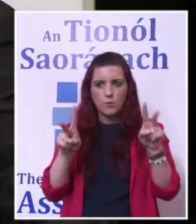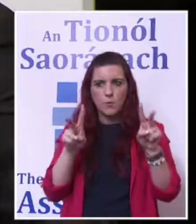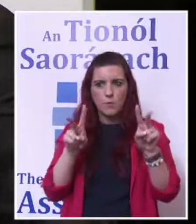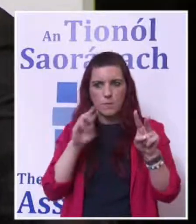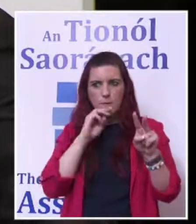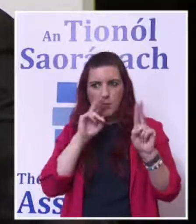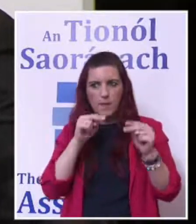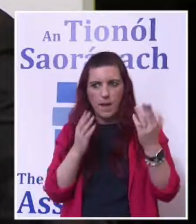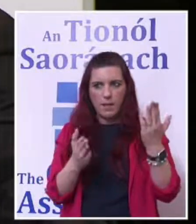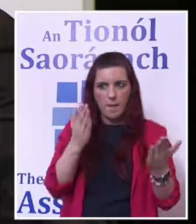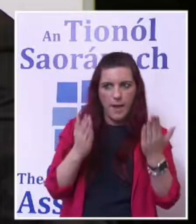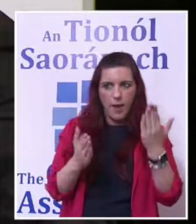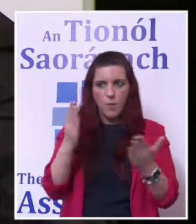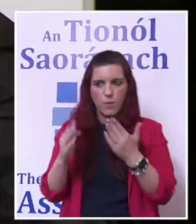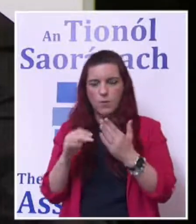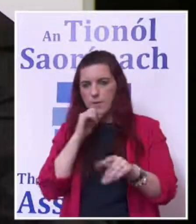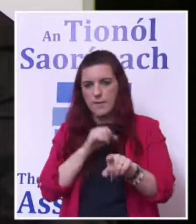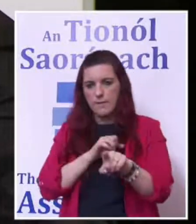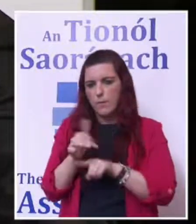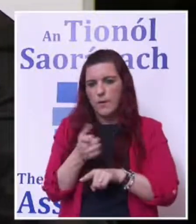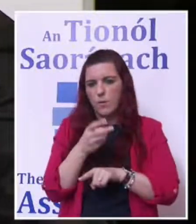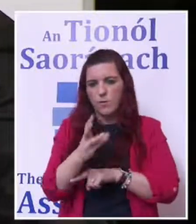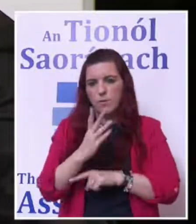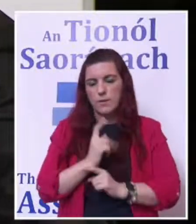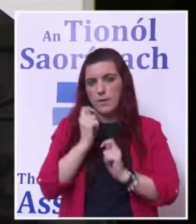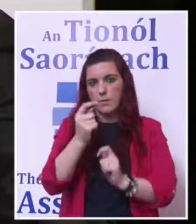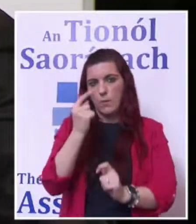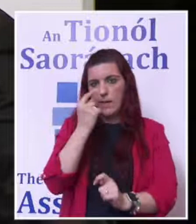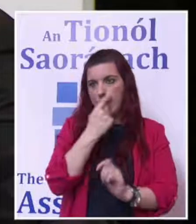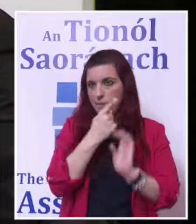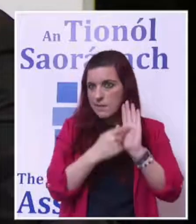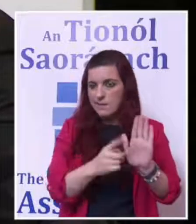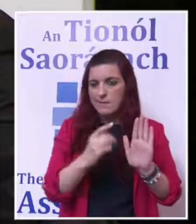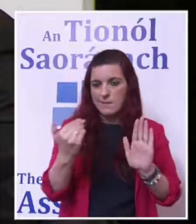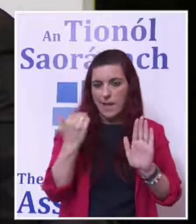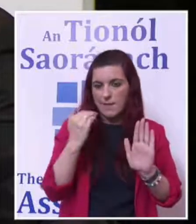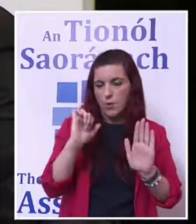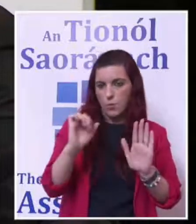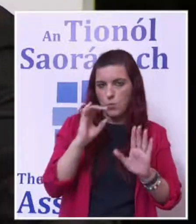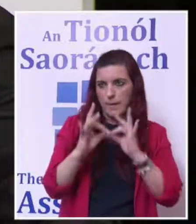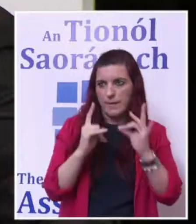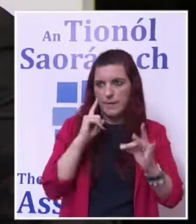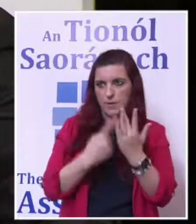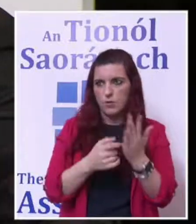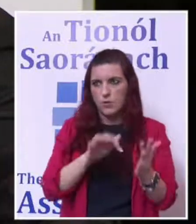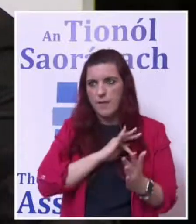you either way. We just want to give you the evidence, give you the data, and then you make that decision. And